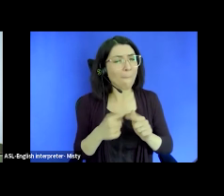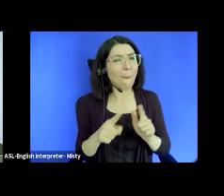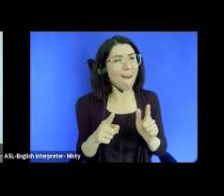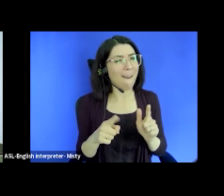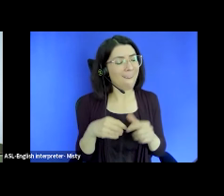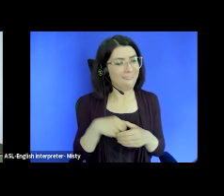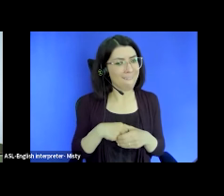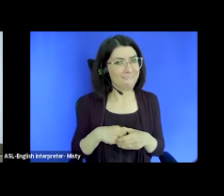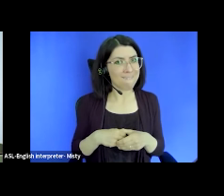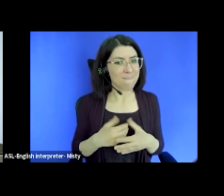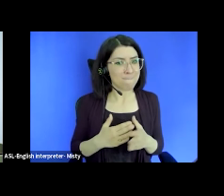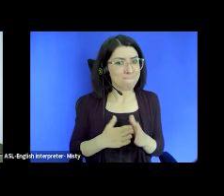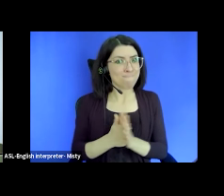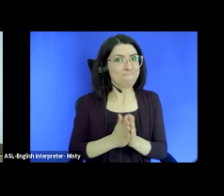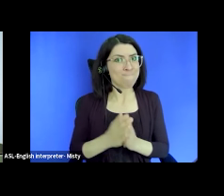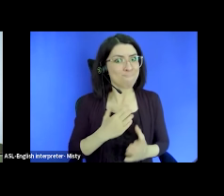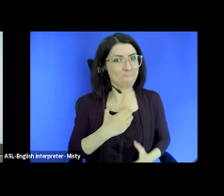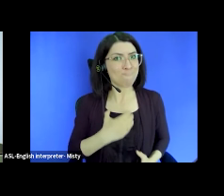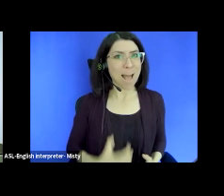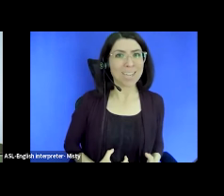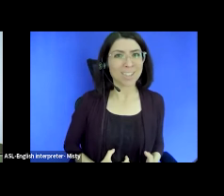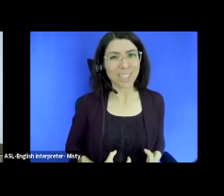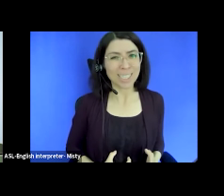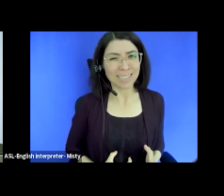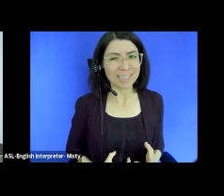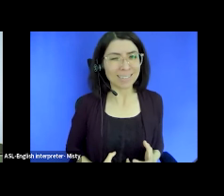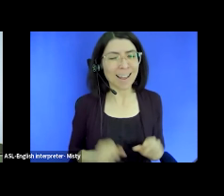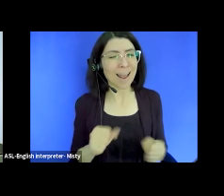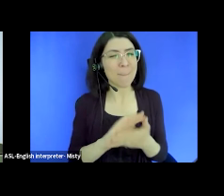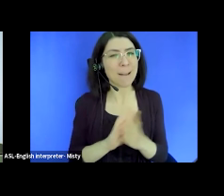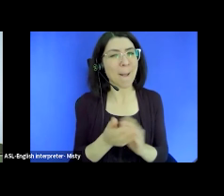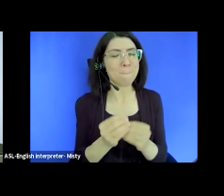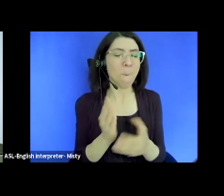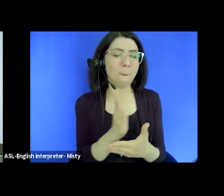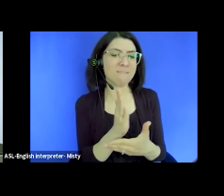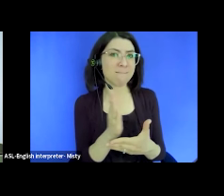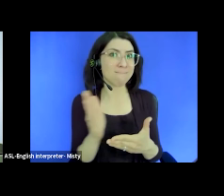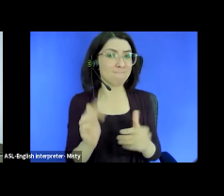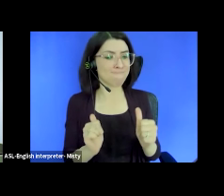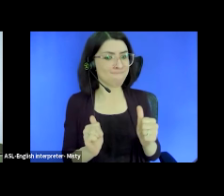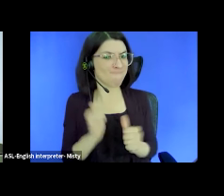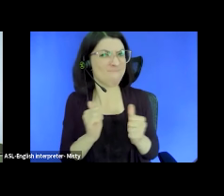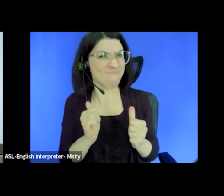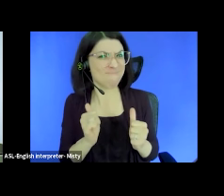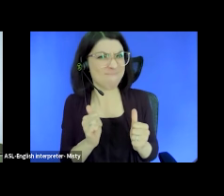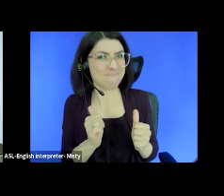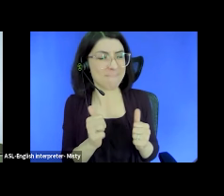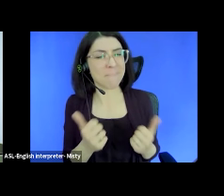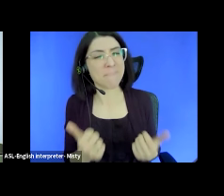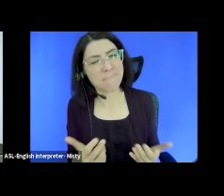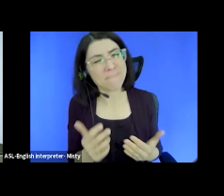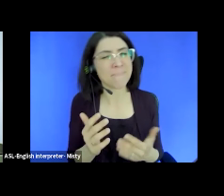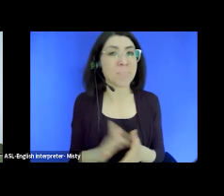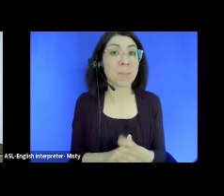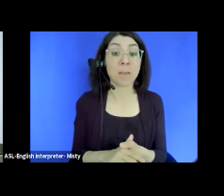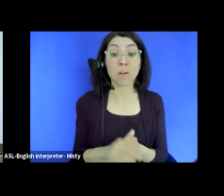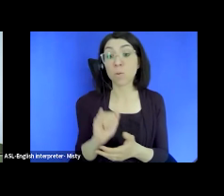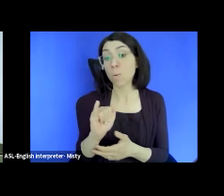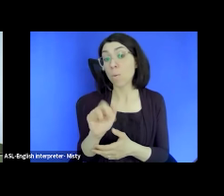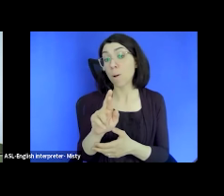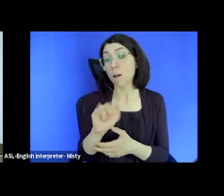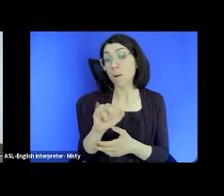mentioned, sometimes our passions might draw us to becoming a little bit more of an aggressive communicator. So I think in your case,